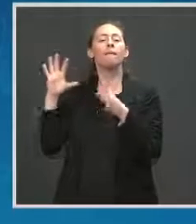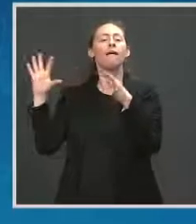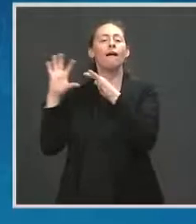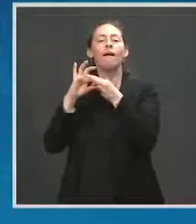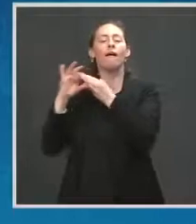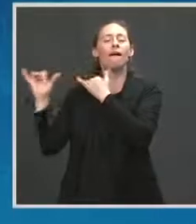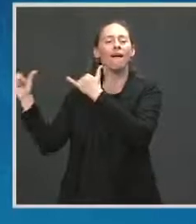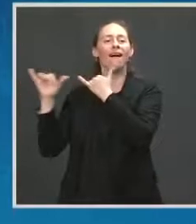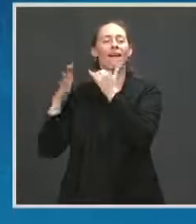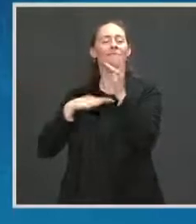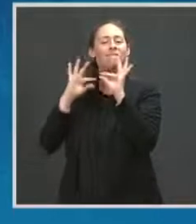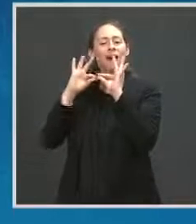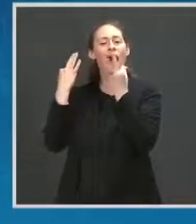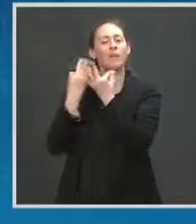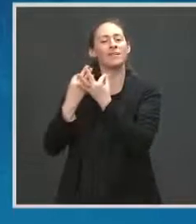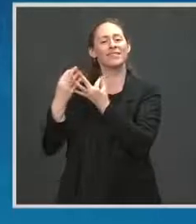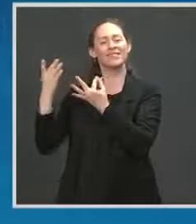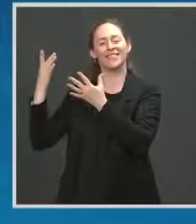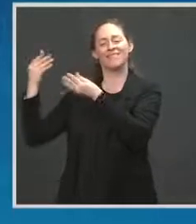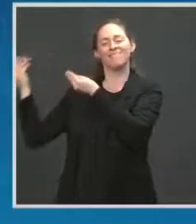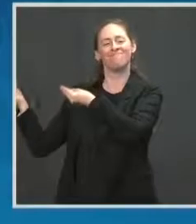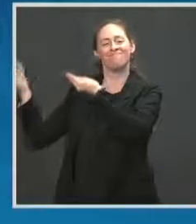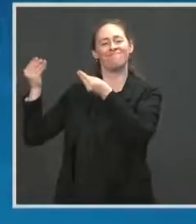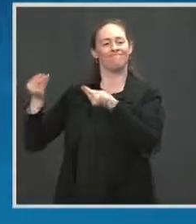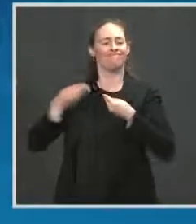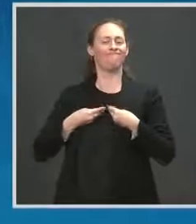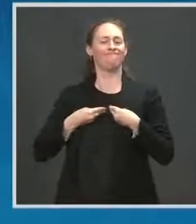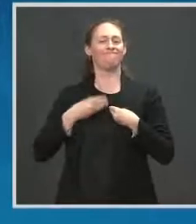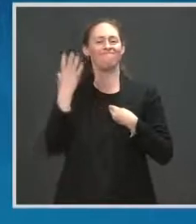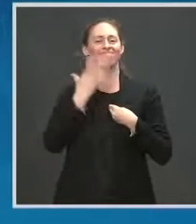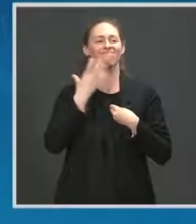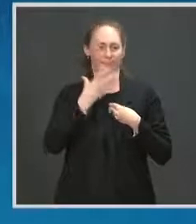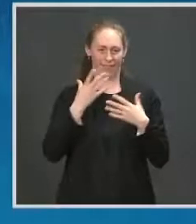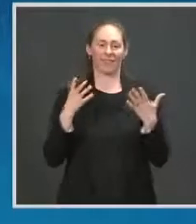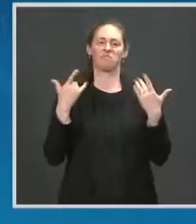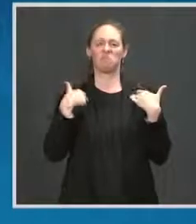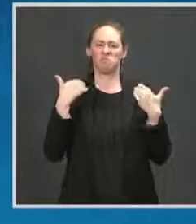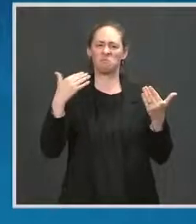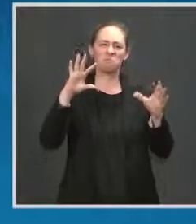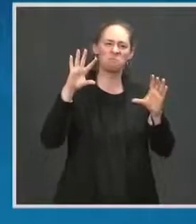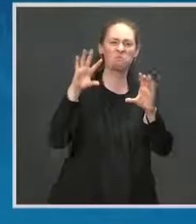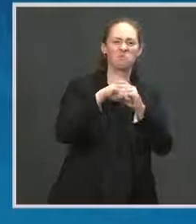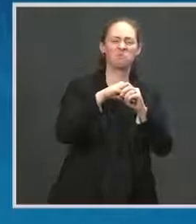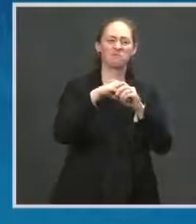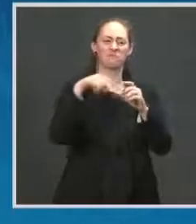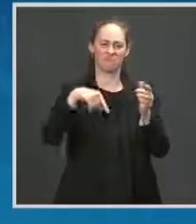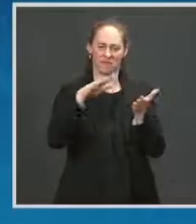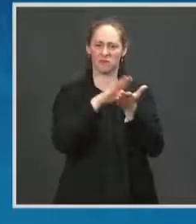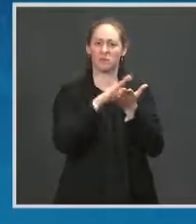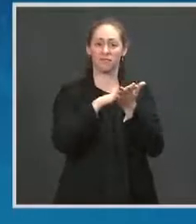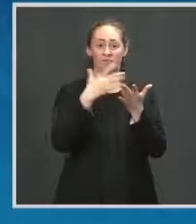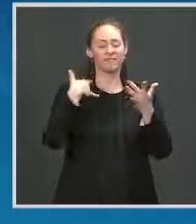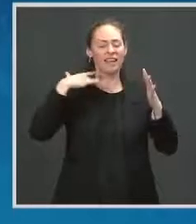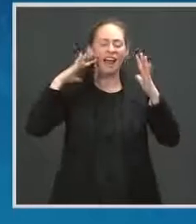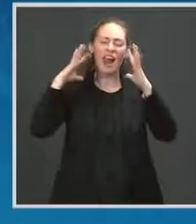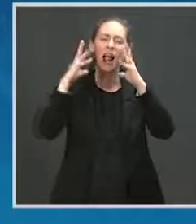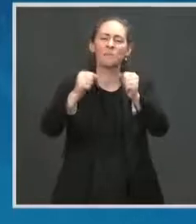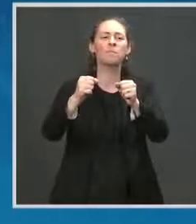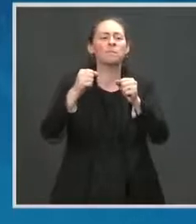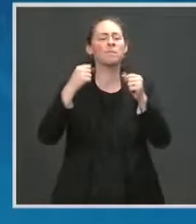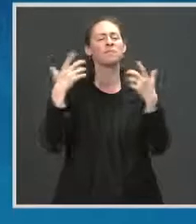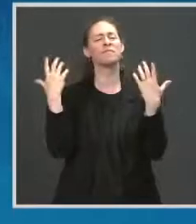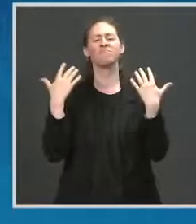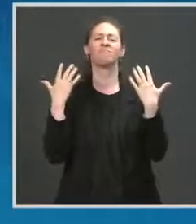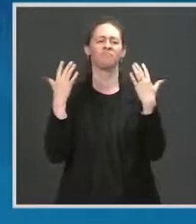heritage. I enrolled in the program and I haven't looked back. I have been a student in this program since August